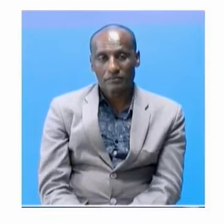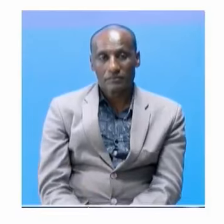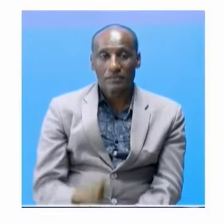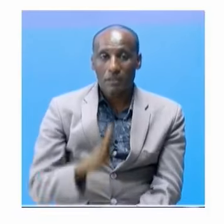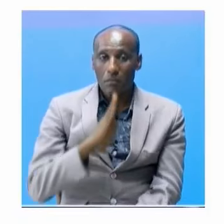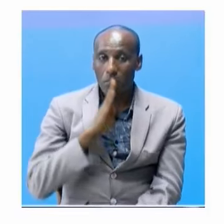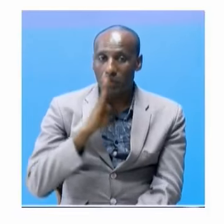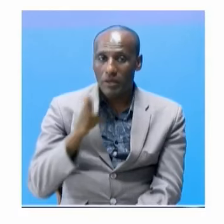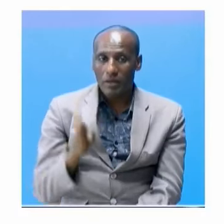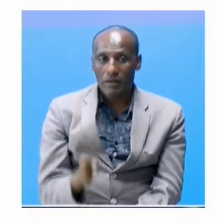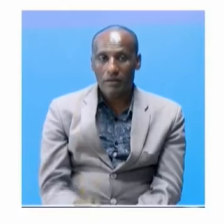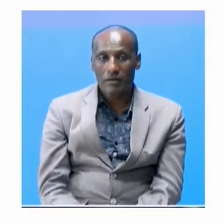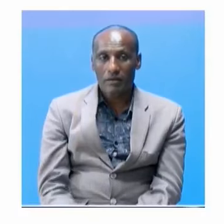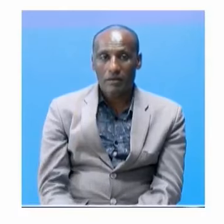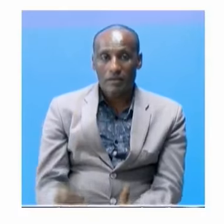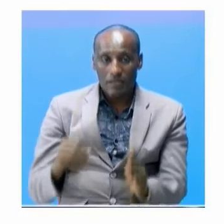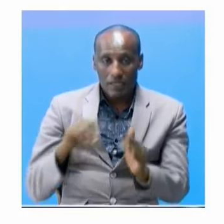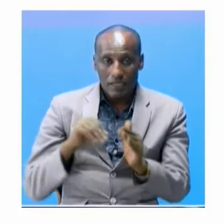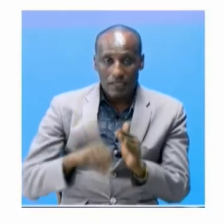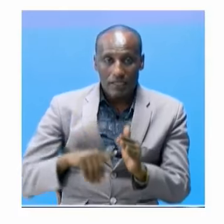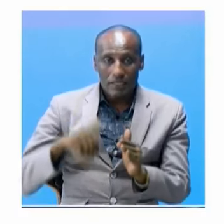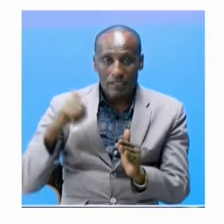be in a meeting.